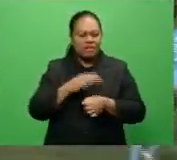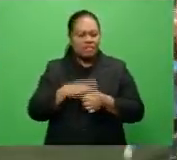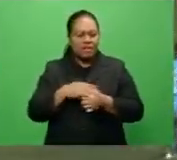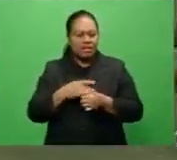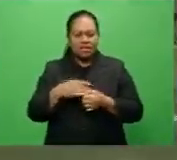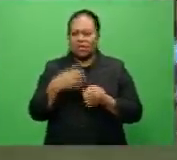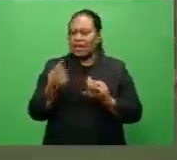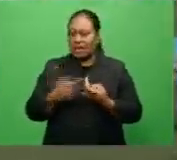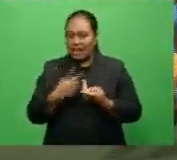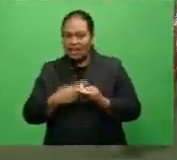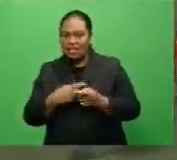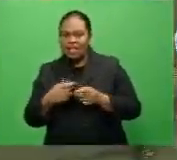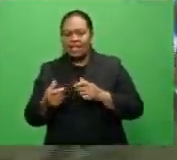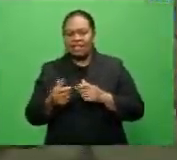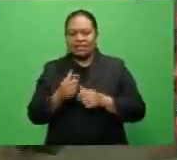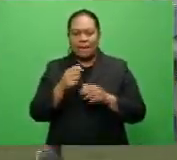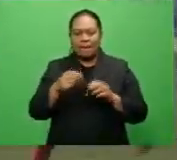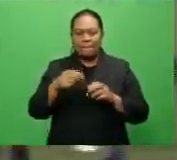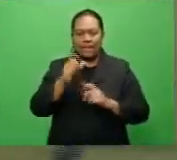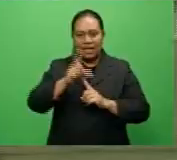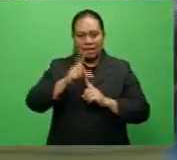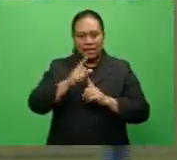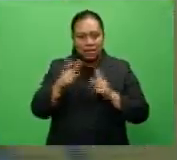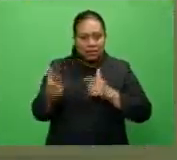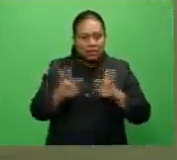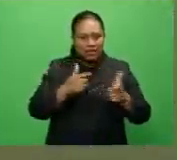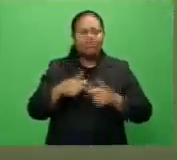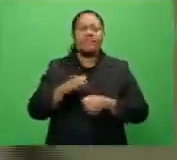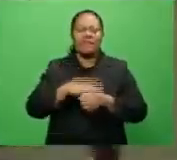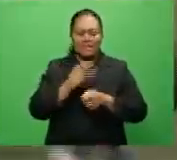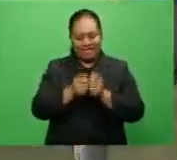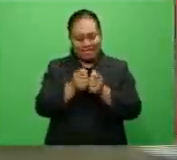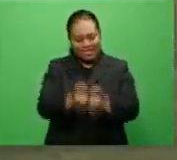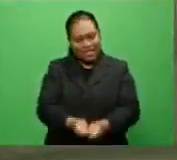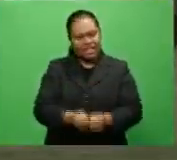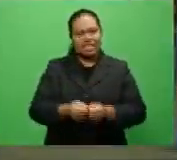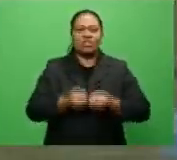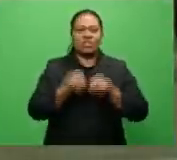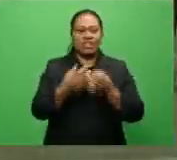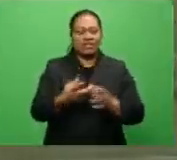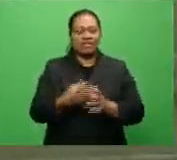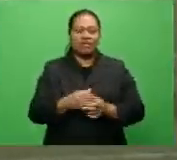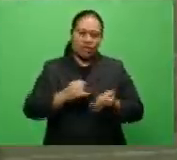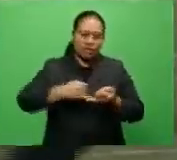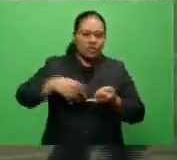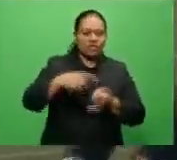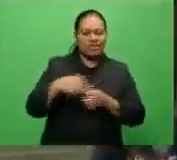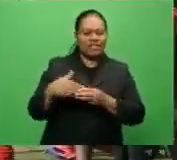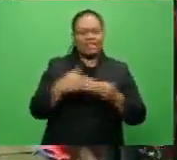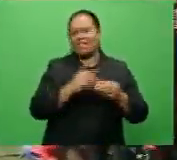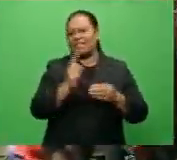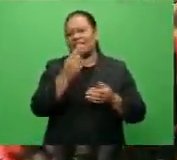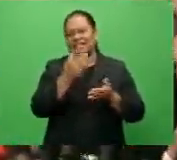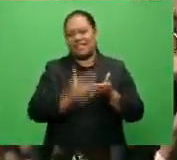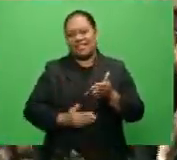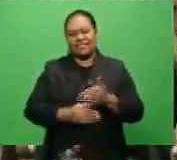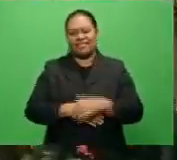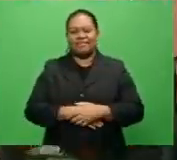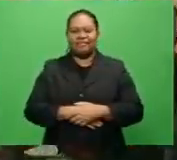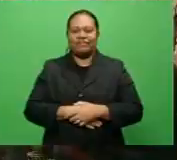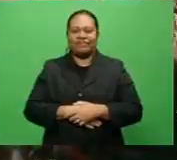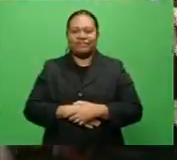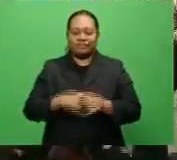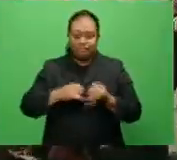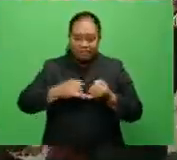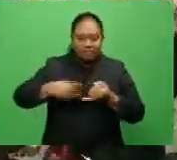Fiji Sevens captain Melinder Nalangi scored 2 consecutive tries to give their capital side the lead in the first half. Suva